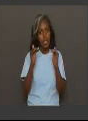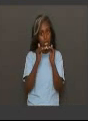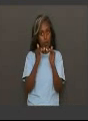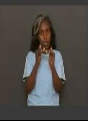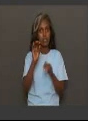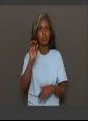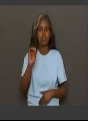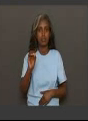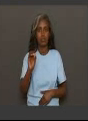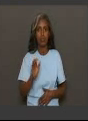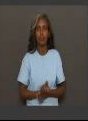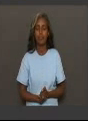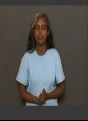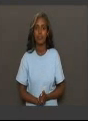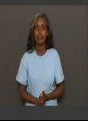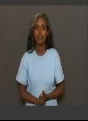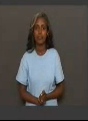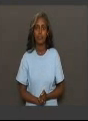equals 0.